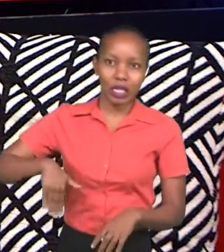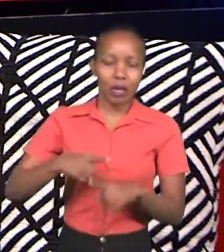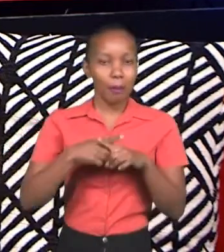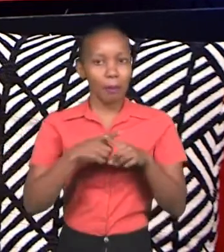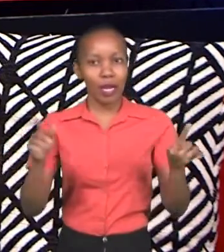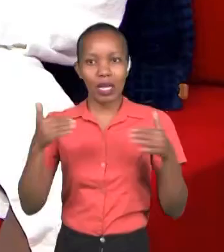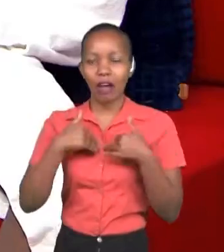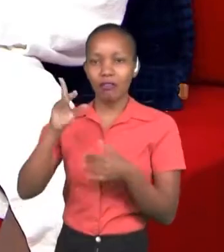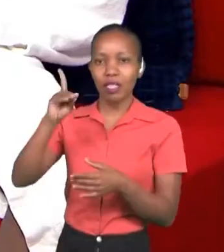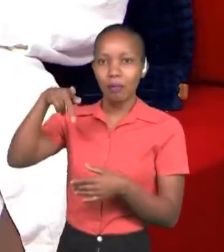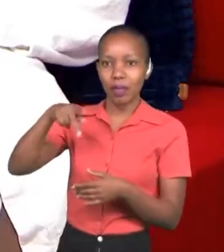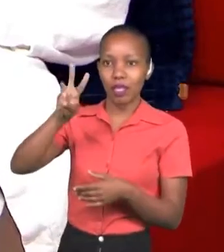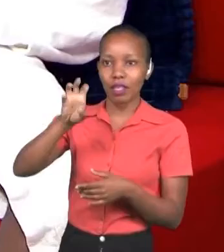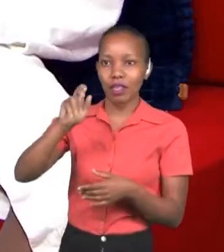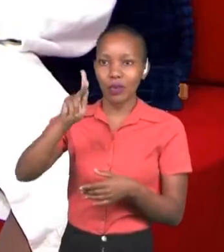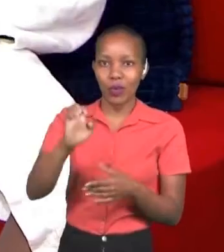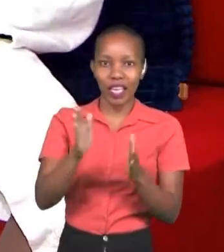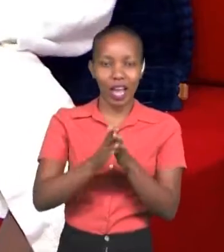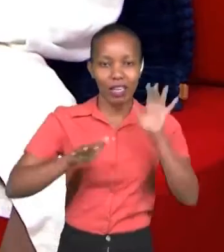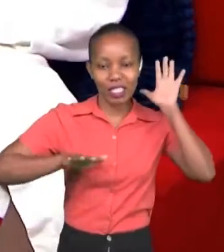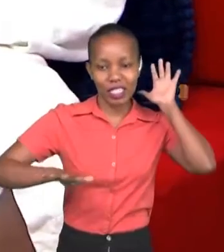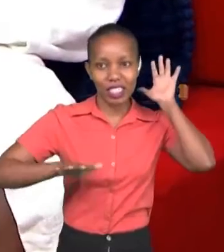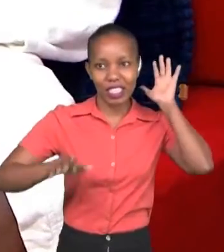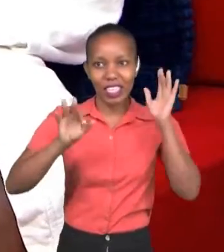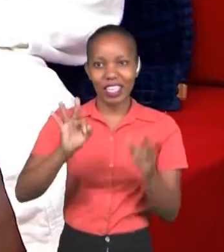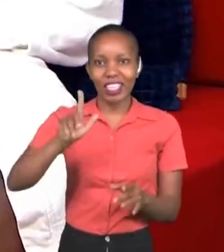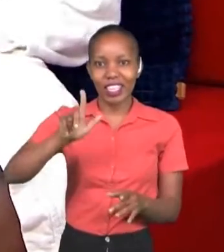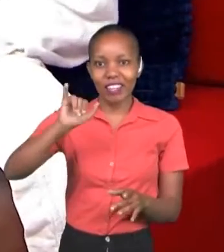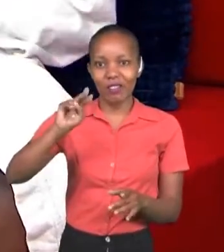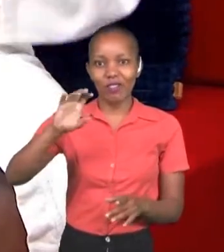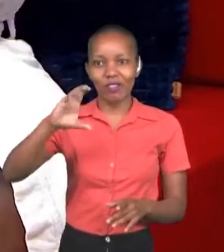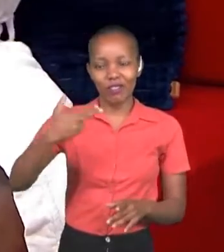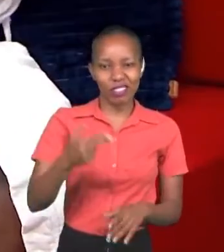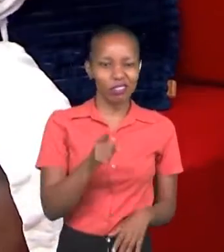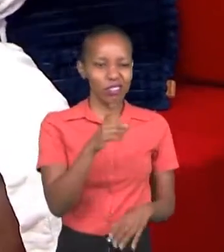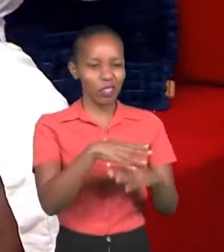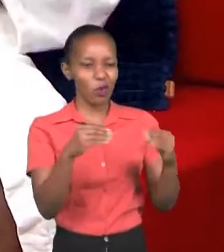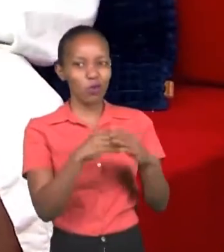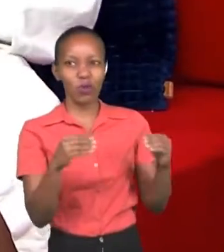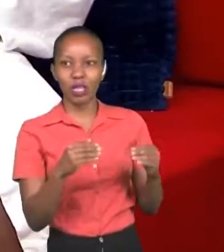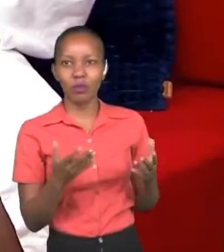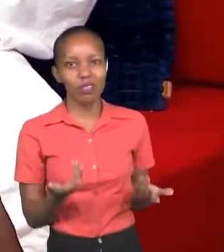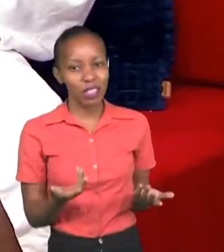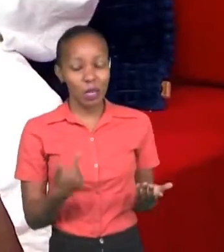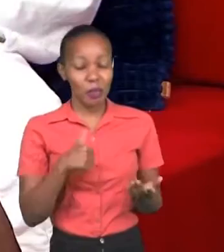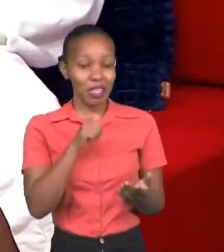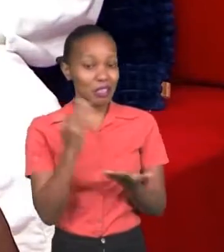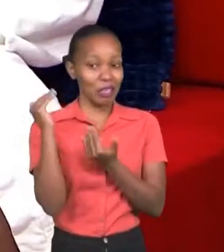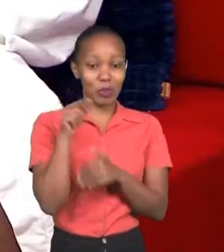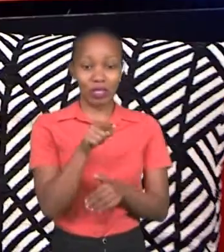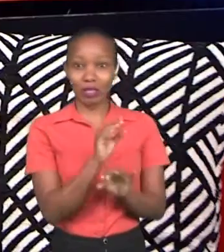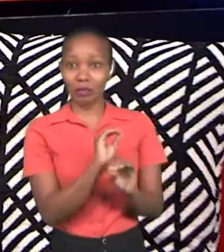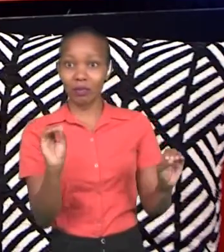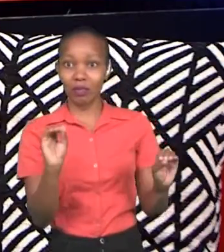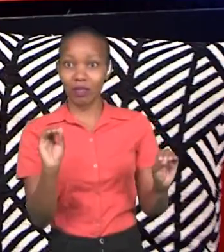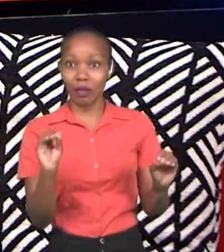have DP Weke and DJ Flinch in the studio. They look comfortable. Now, as they look, this I didn't expect this because,